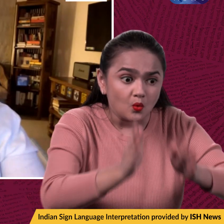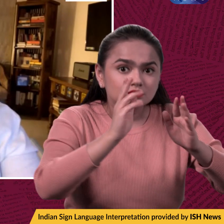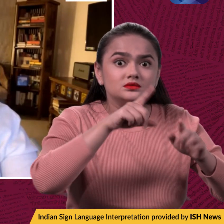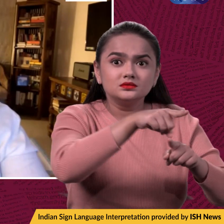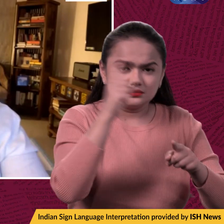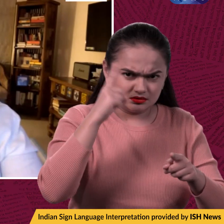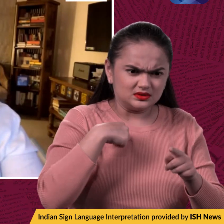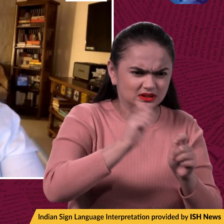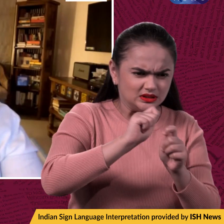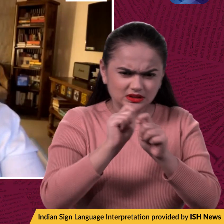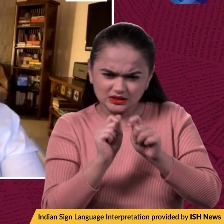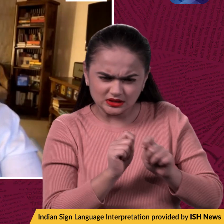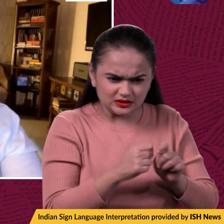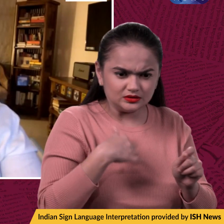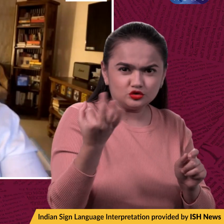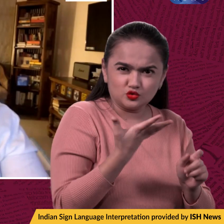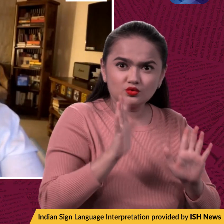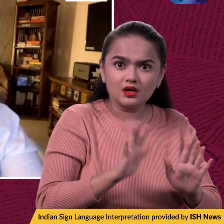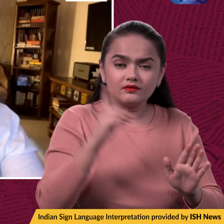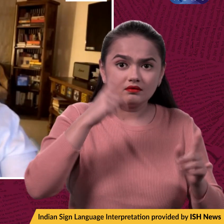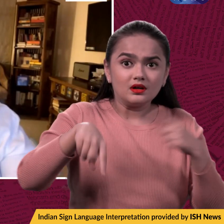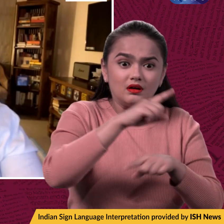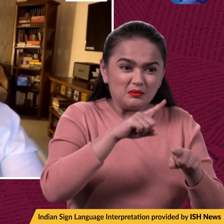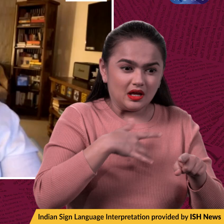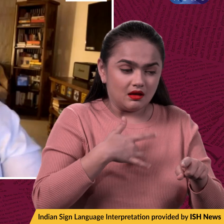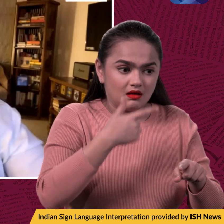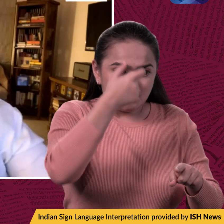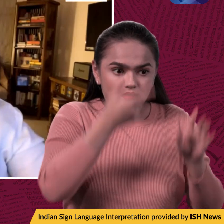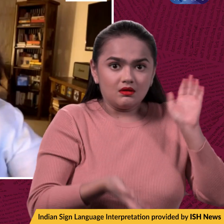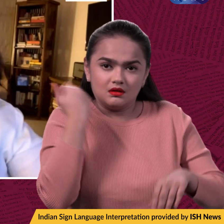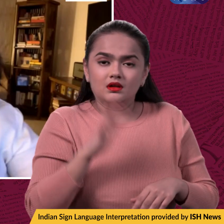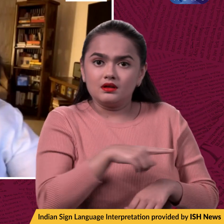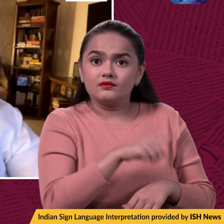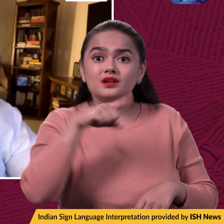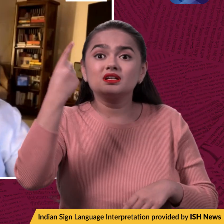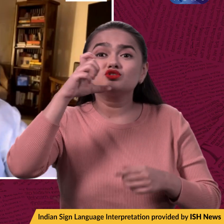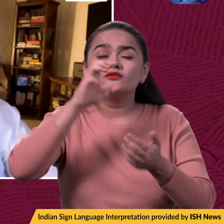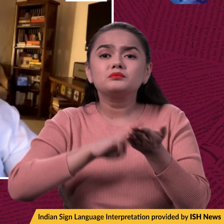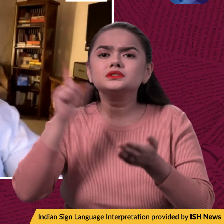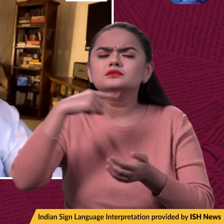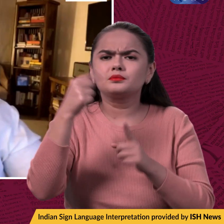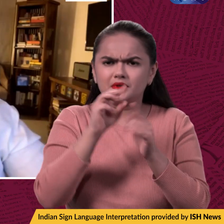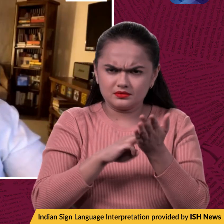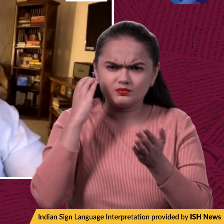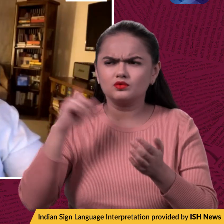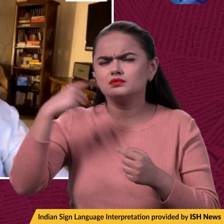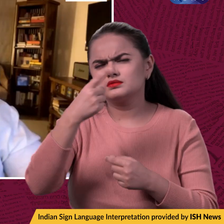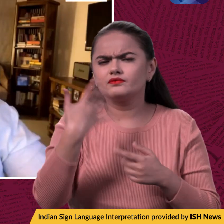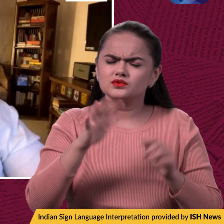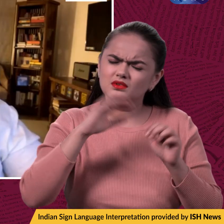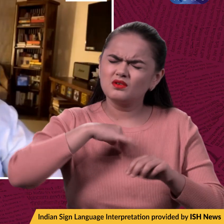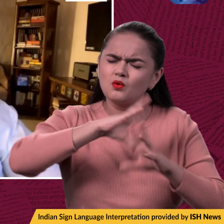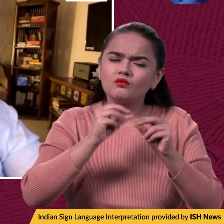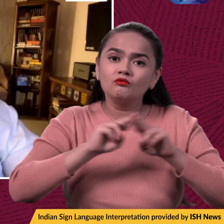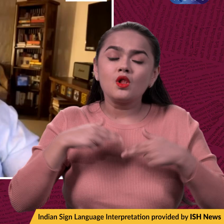in the city of Bengaluru apparently are in desperate shape. Karnataka Chief Minister tweeted that Prime Minister Modi has assured all